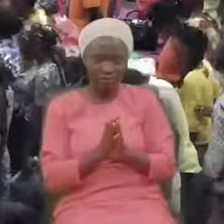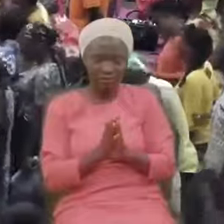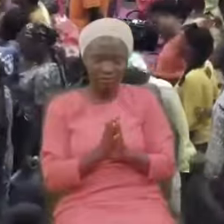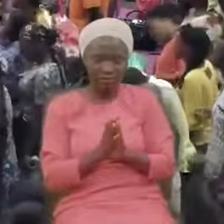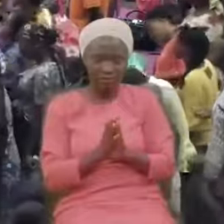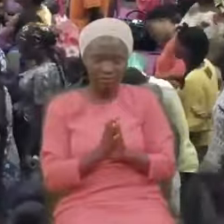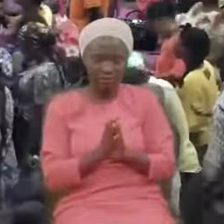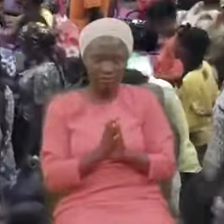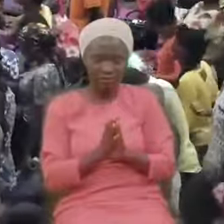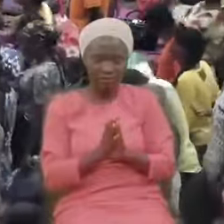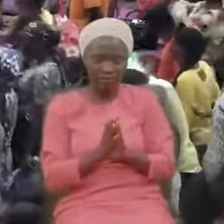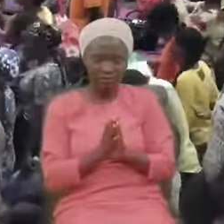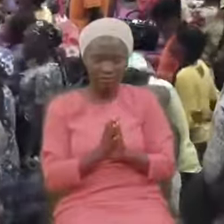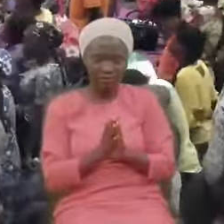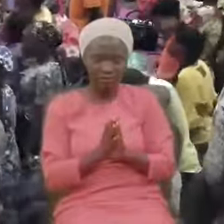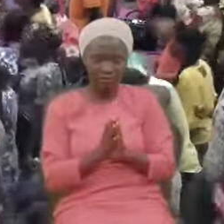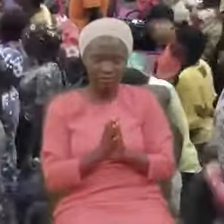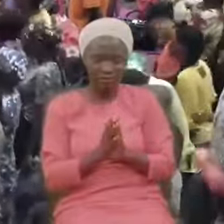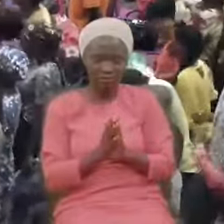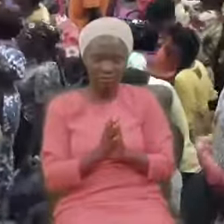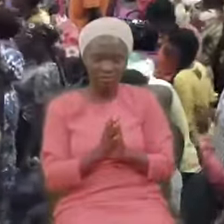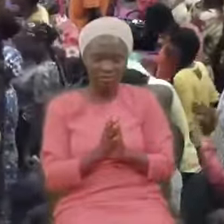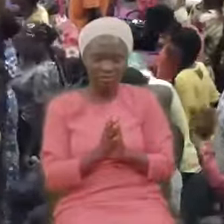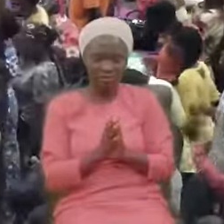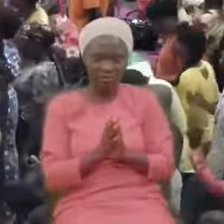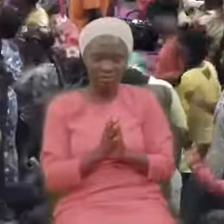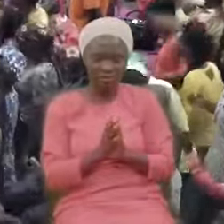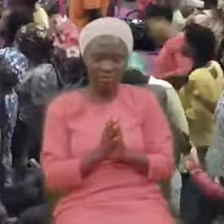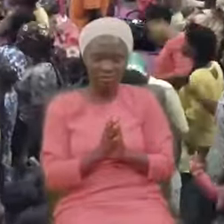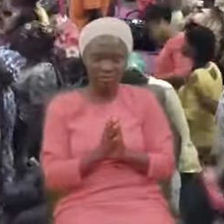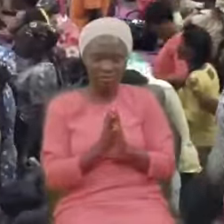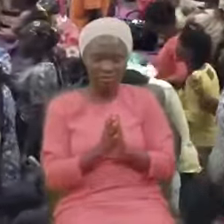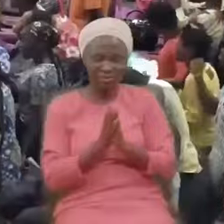Heaven's favor is smiling upon you.